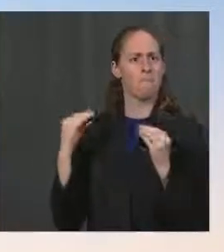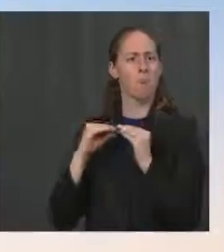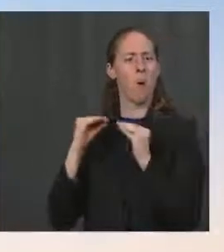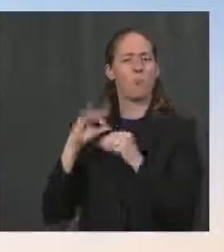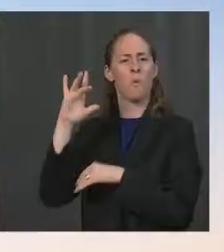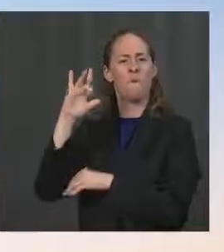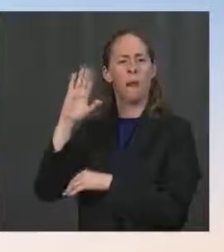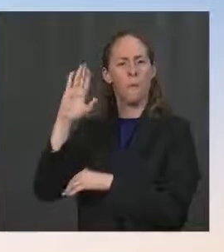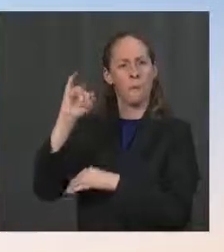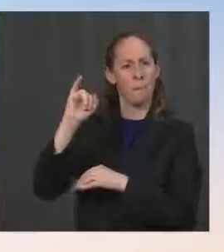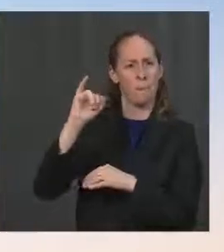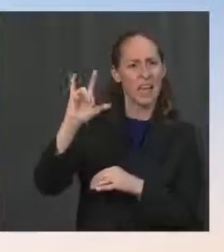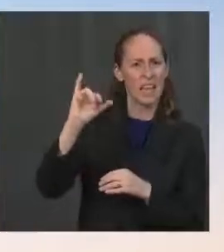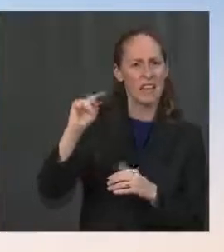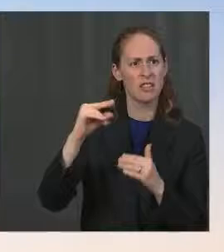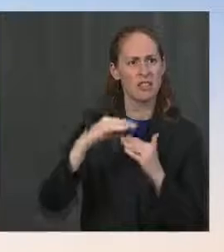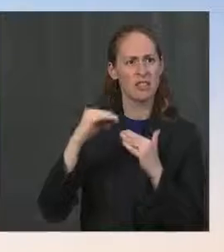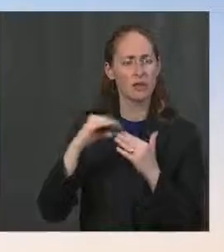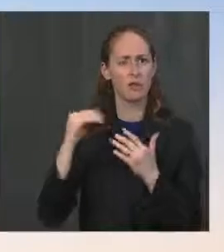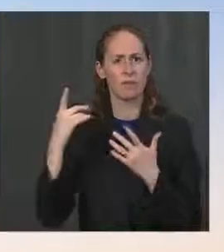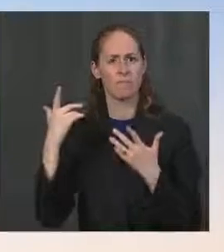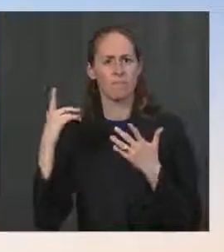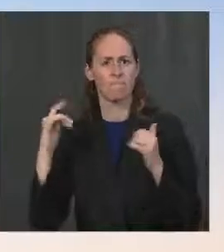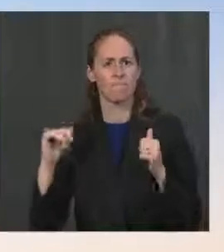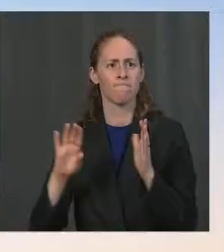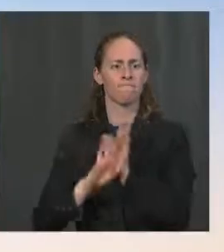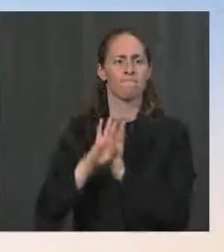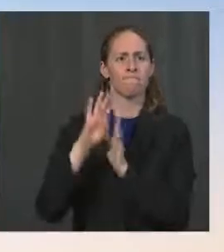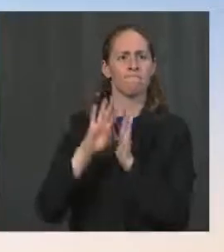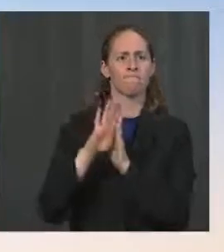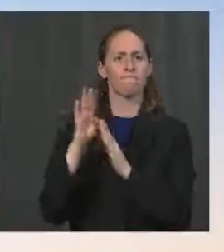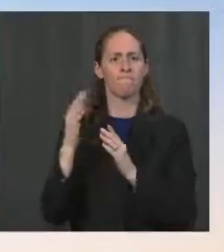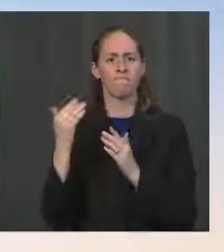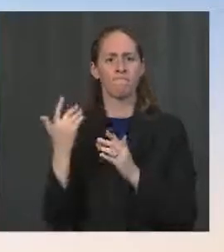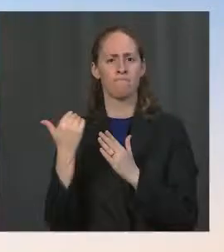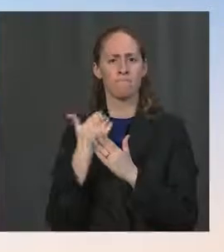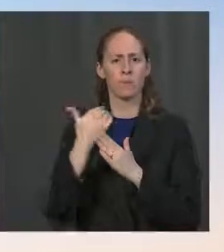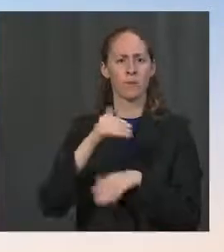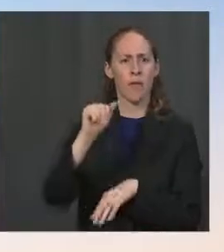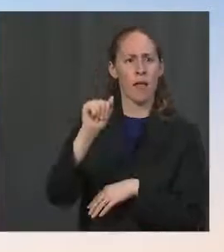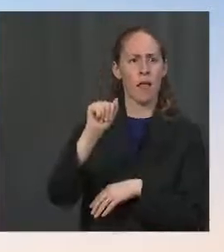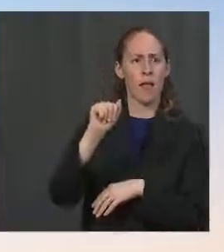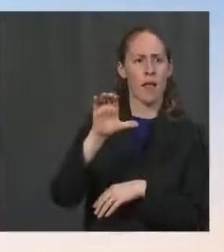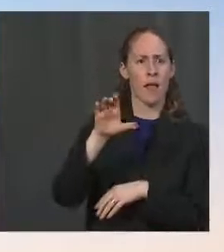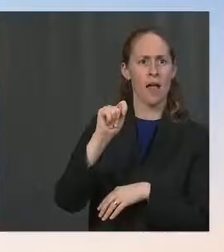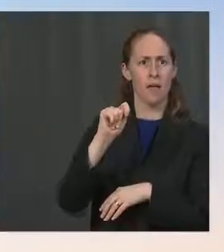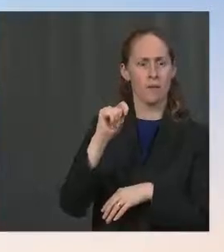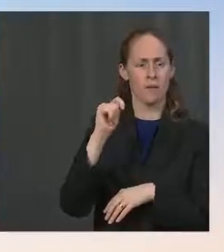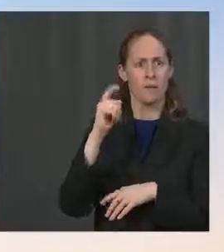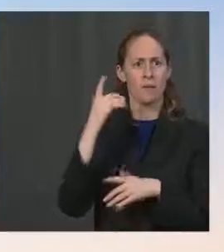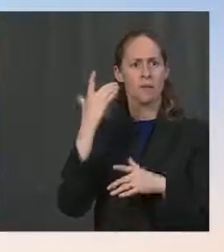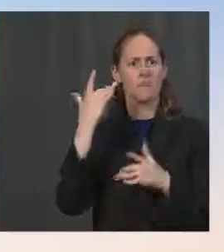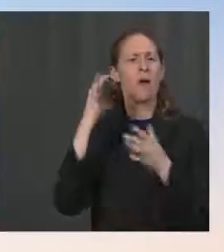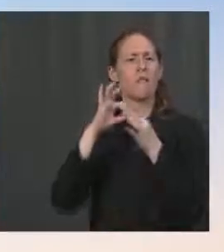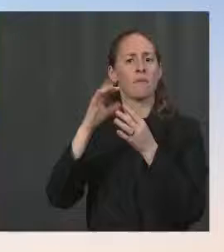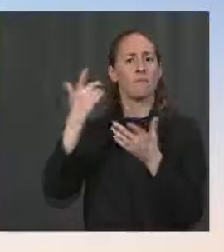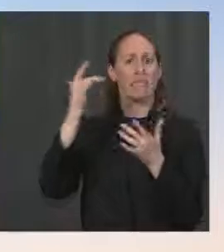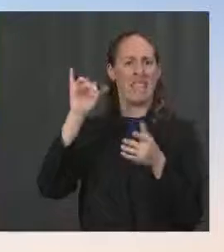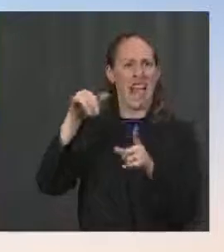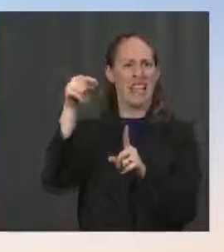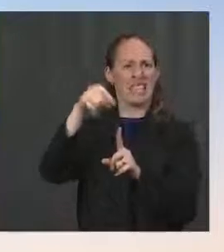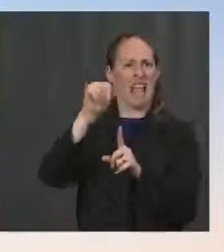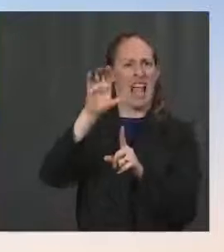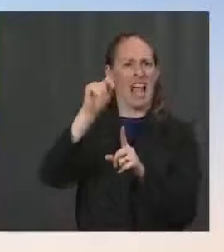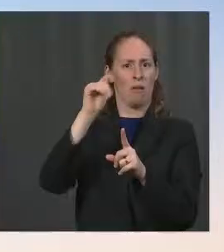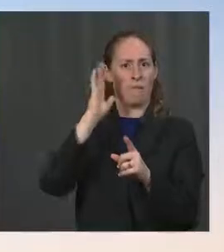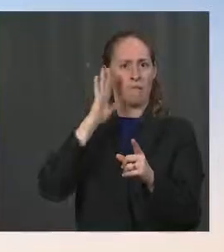But here, unemployment expires on Labor Day, forbearance on student loans is about to expire, and we're always talking about how we don't have money for human infrastructure, but we